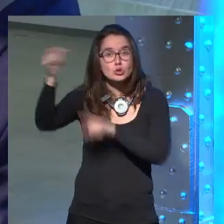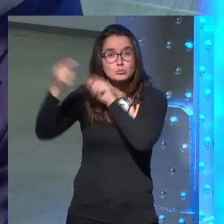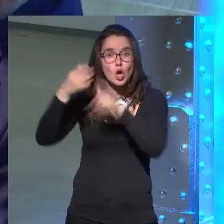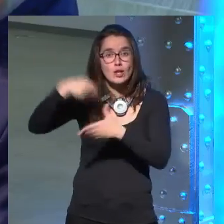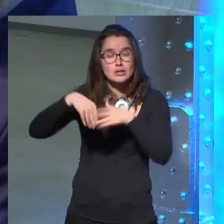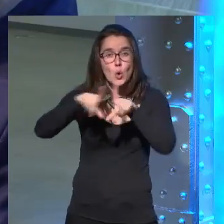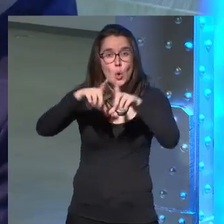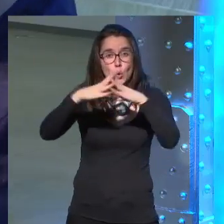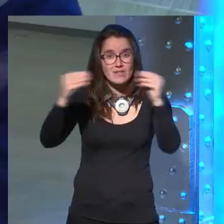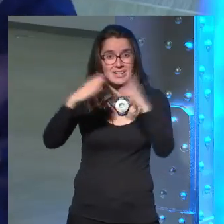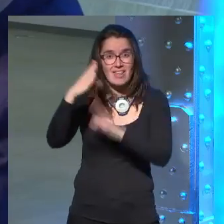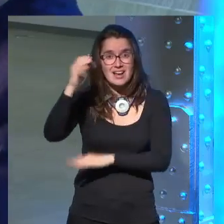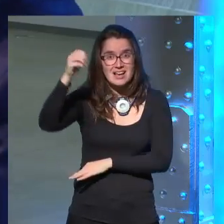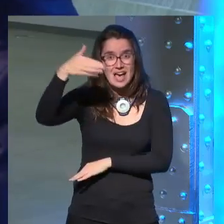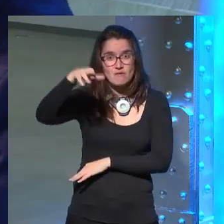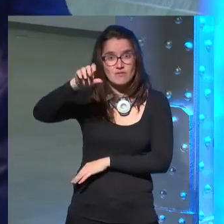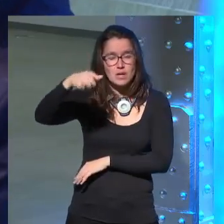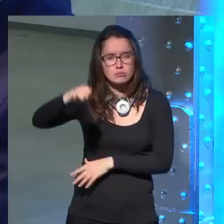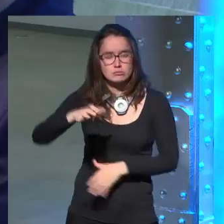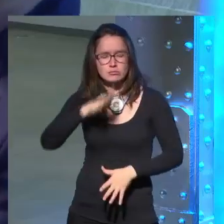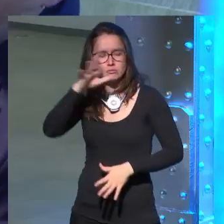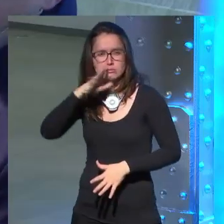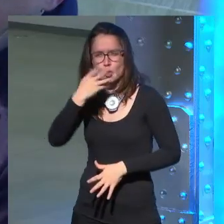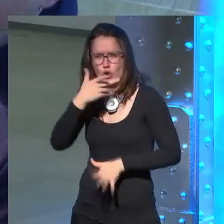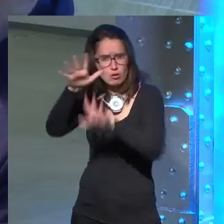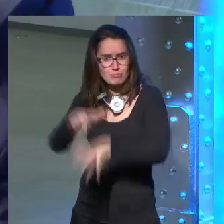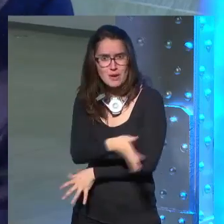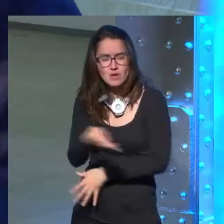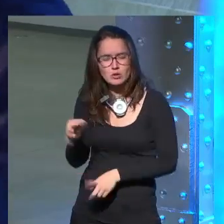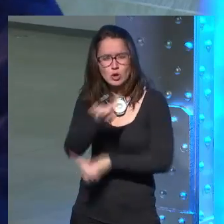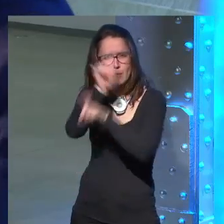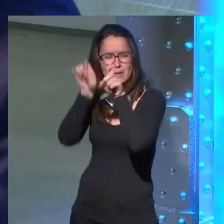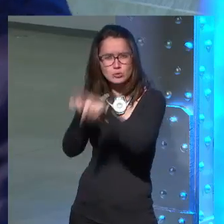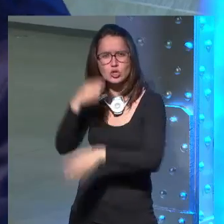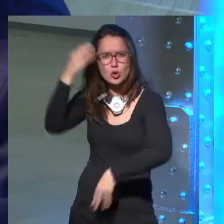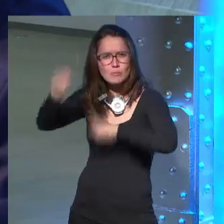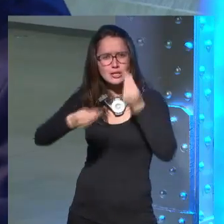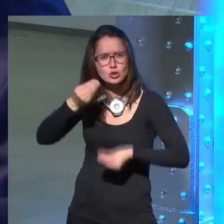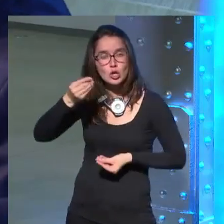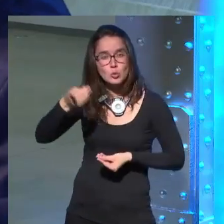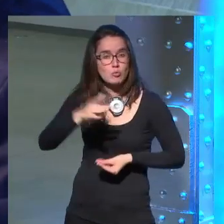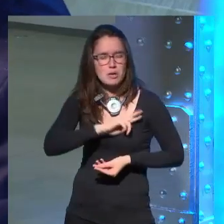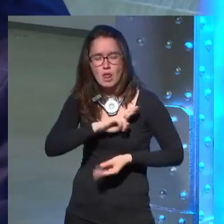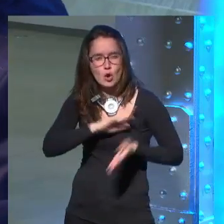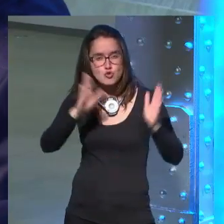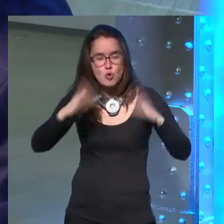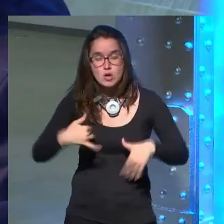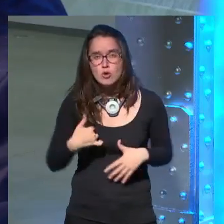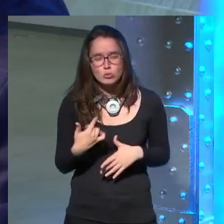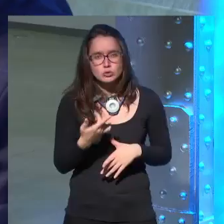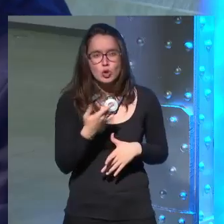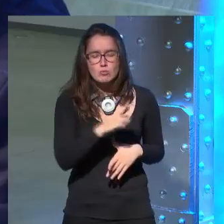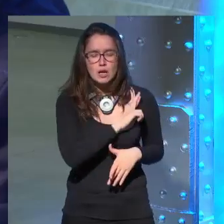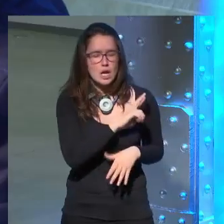I got a bit of a shock when I asked him. I assumed he might be agnostic, but he said, no, I'm a deeply religious person.